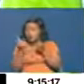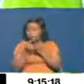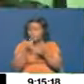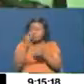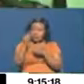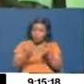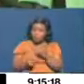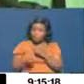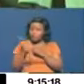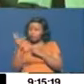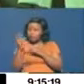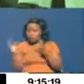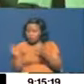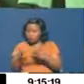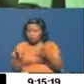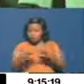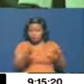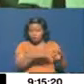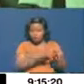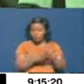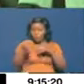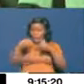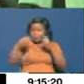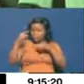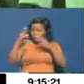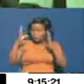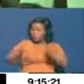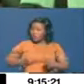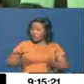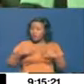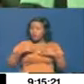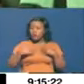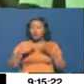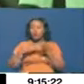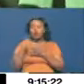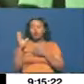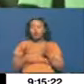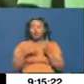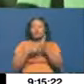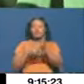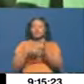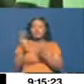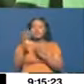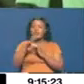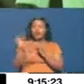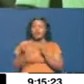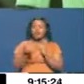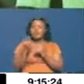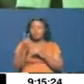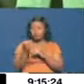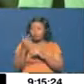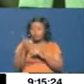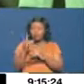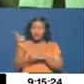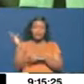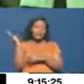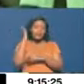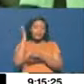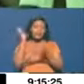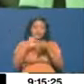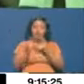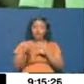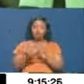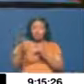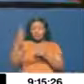teams apiece. The winner will clinch the sole slot allocated to African continent at the 2021 Deaflympic Games in Brazil.